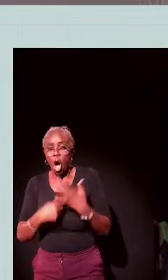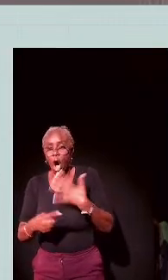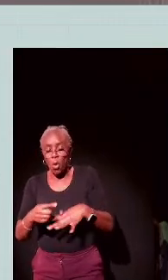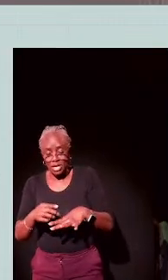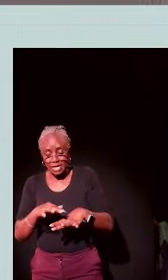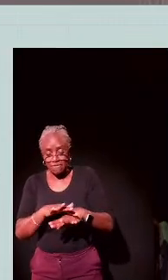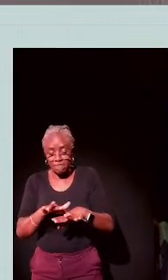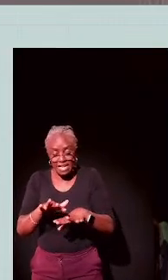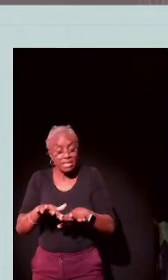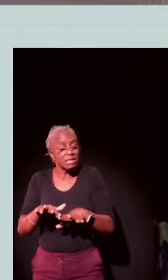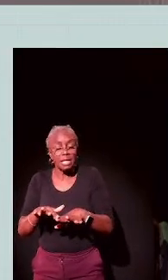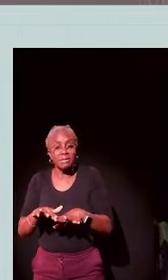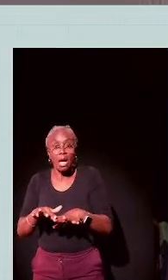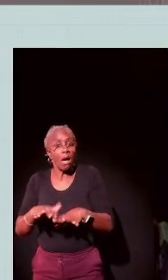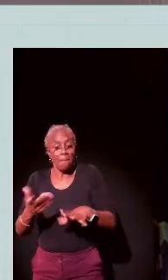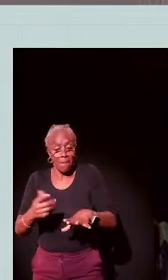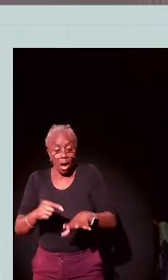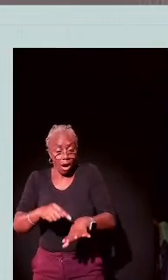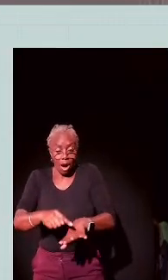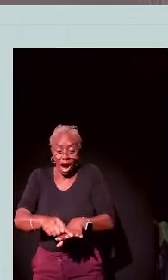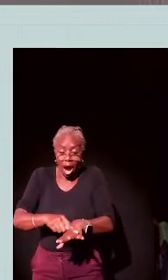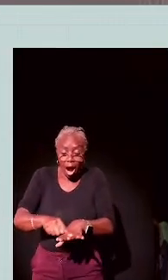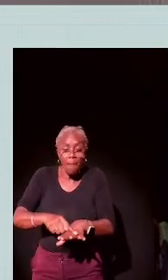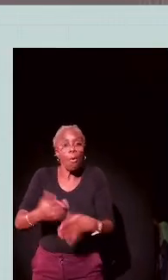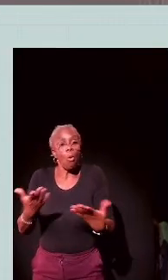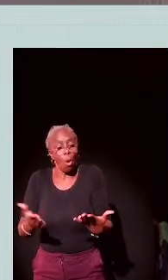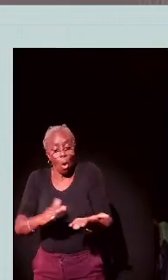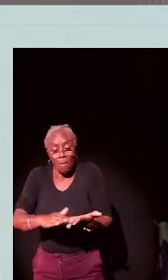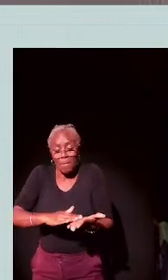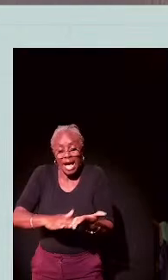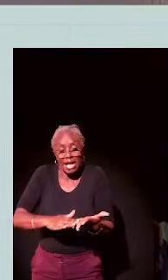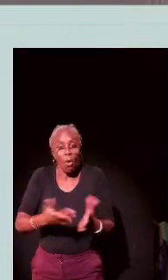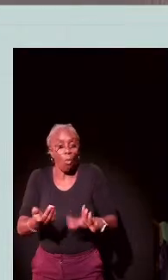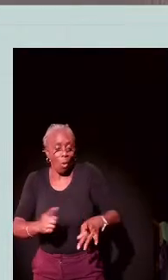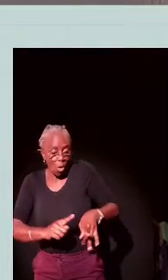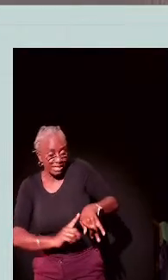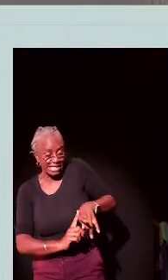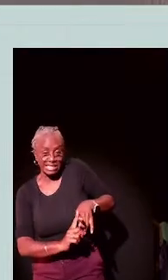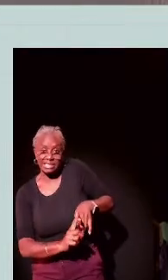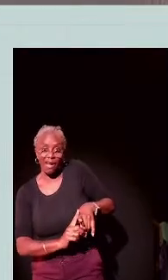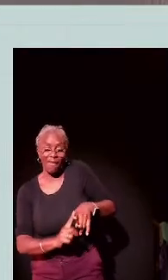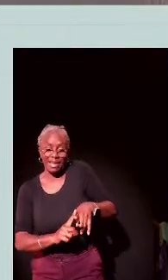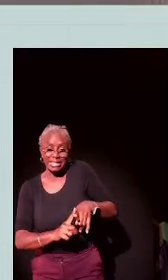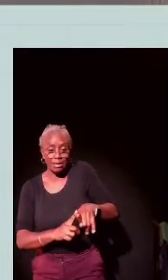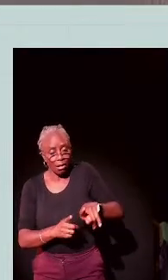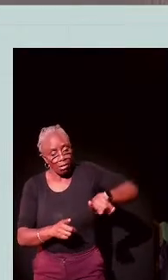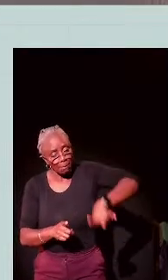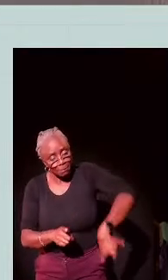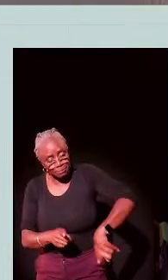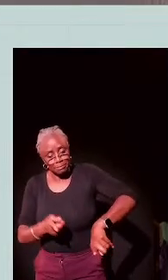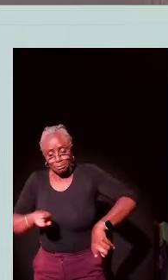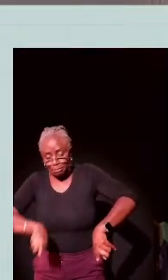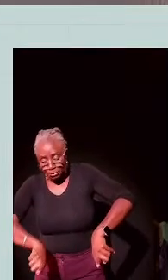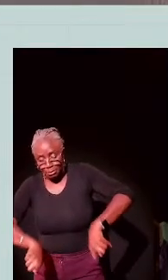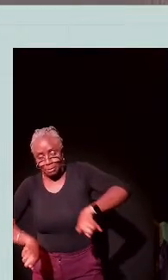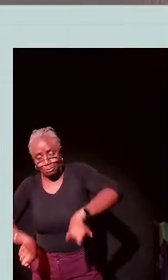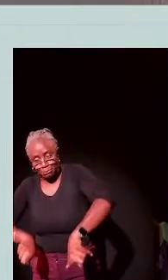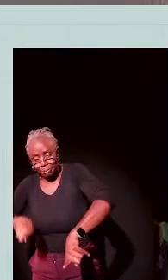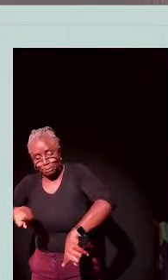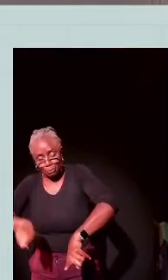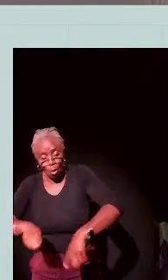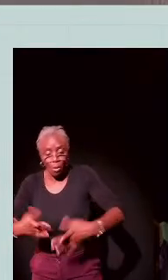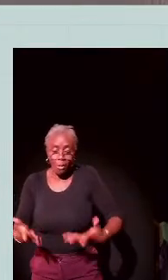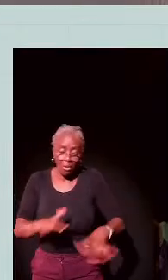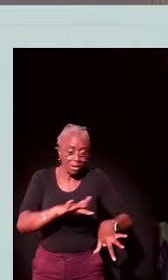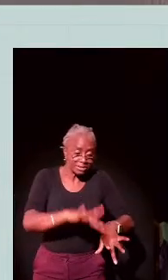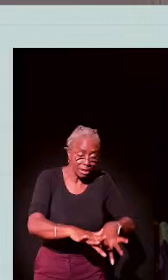like different parts of their fingers, maybe even the back of their finger, the side of their finger, to apply force. So an ideal solution